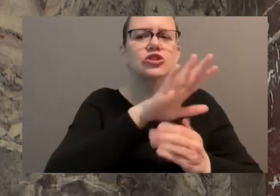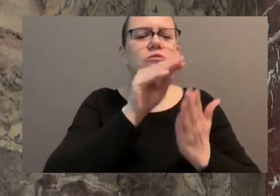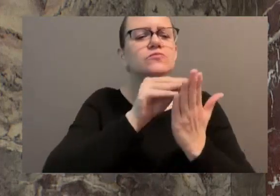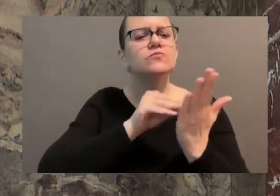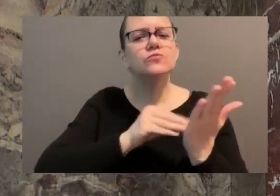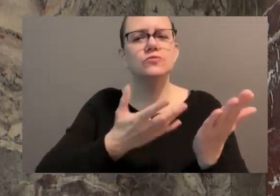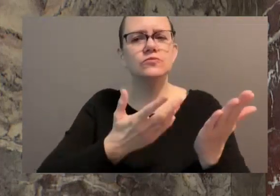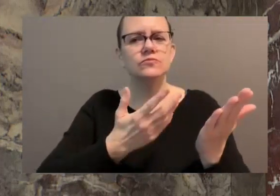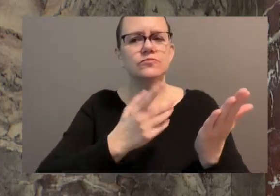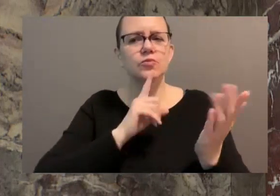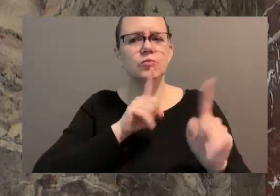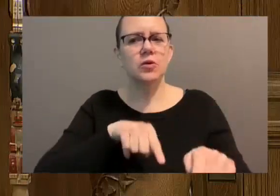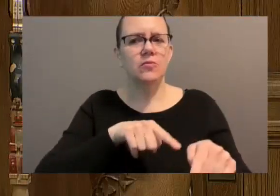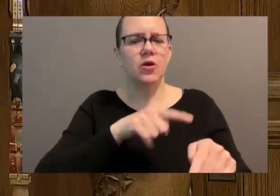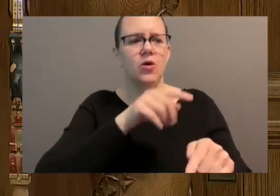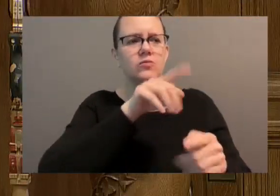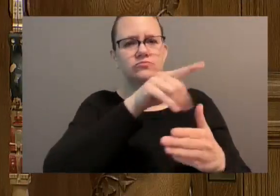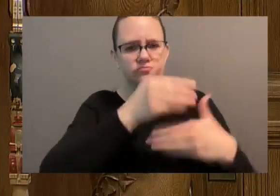Thank you.